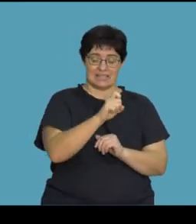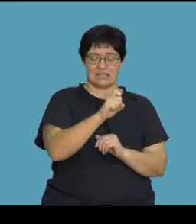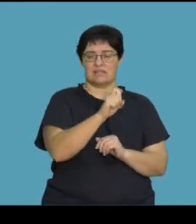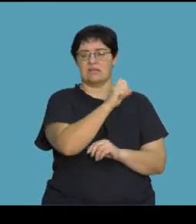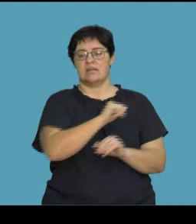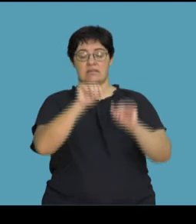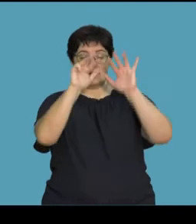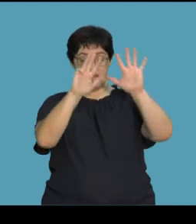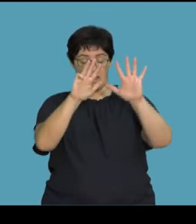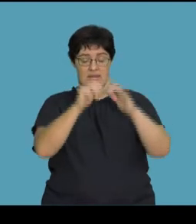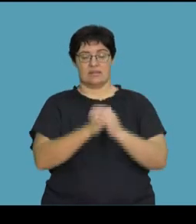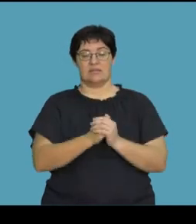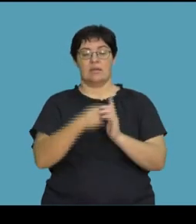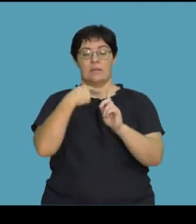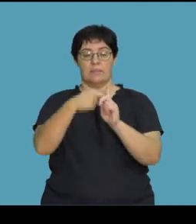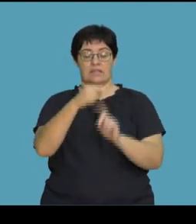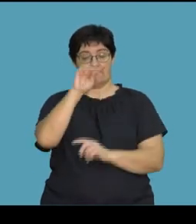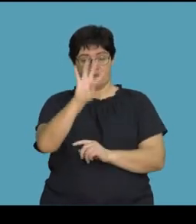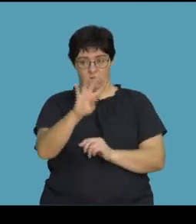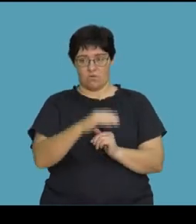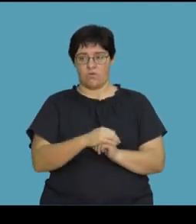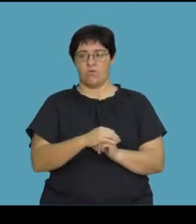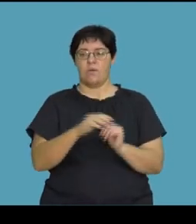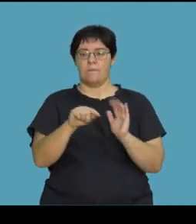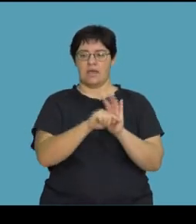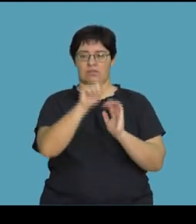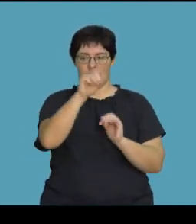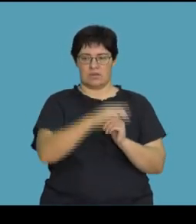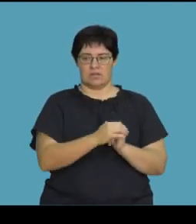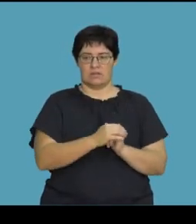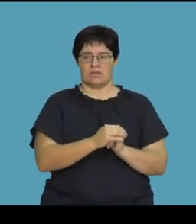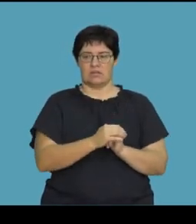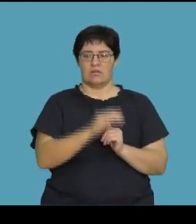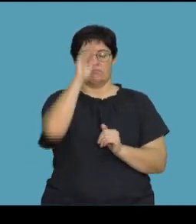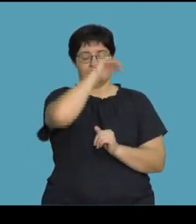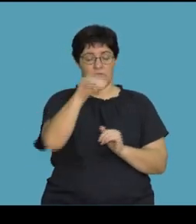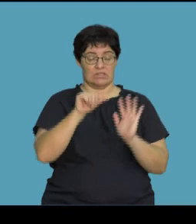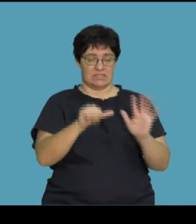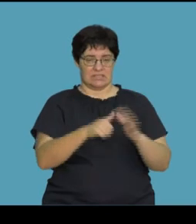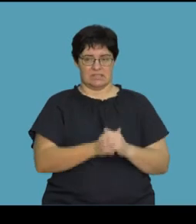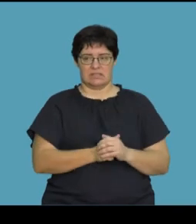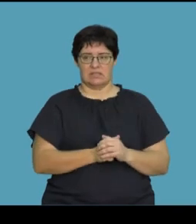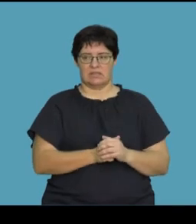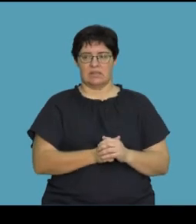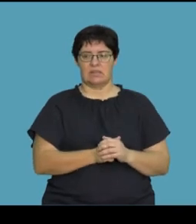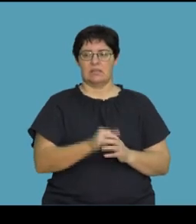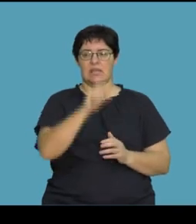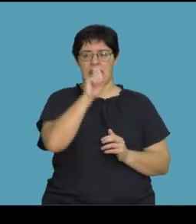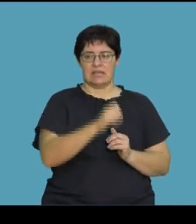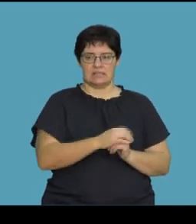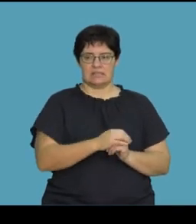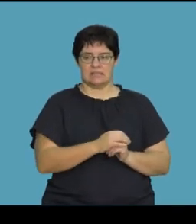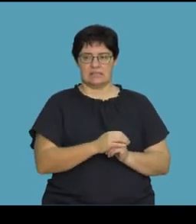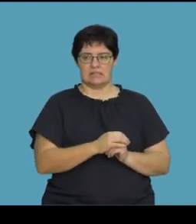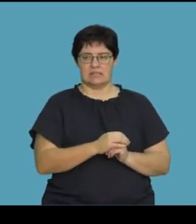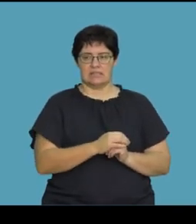the exponent of 9 plus 4 minus 1 all over 6. Which will then be x to